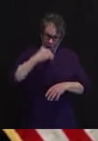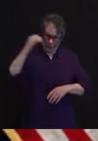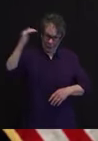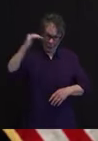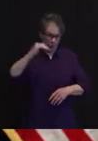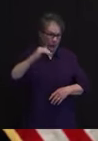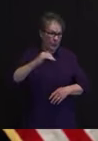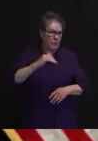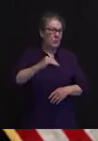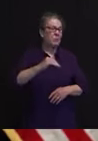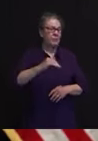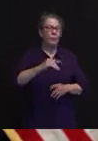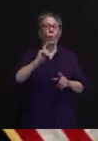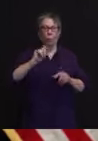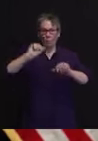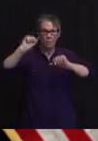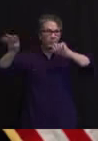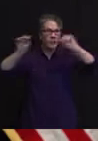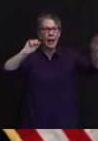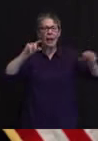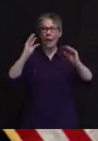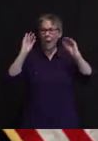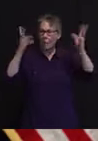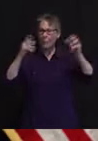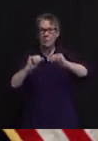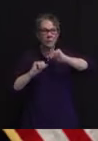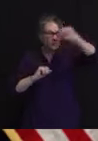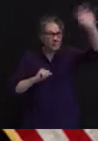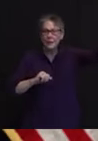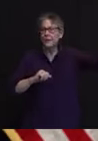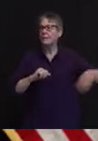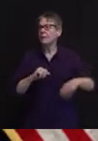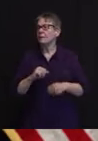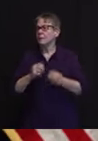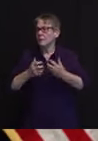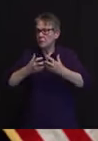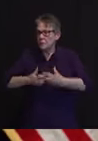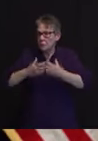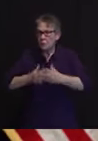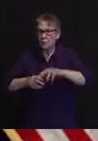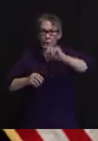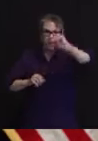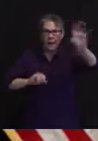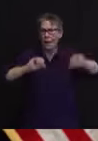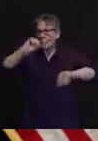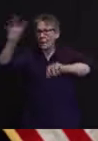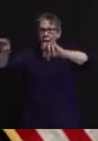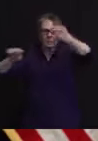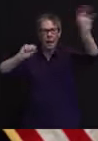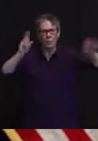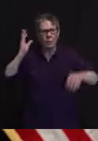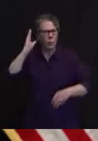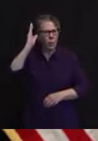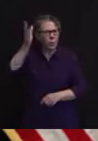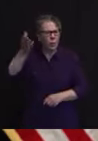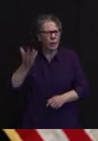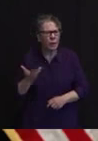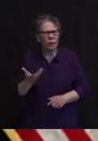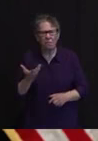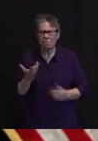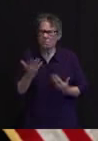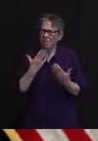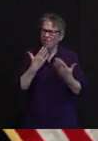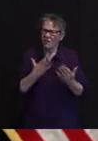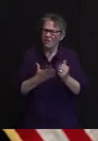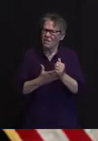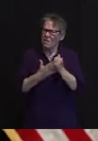that, Elise, good afternoon. We're going to start with you. Brendan has got the microphone. Good afternoon. At